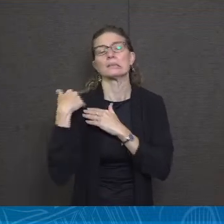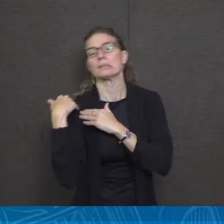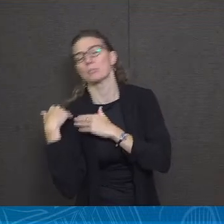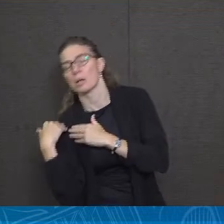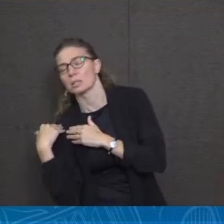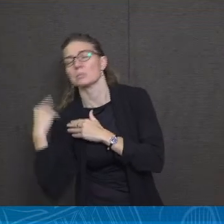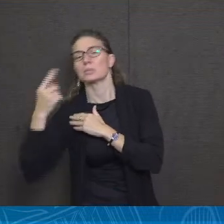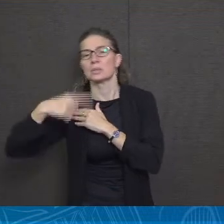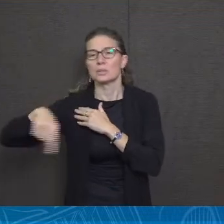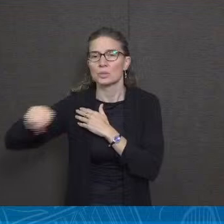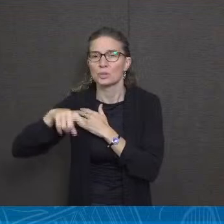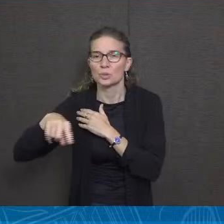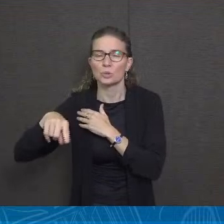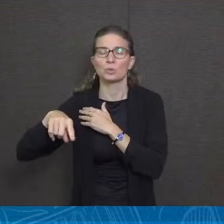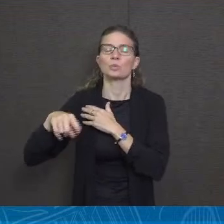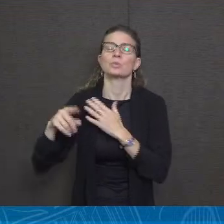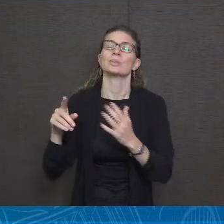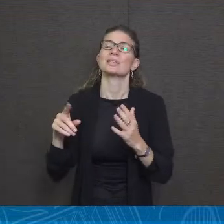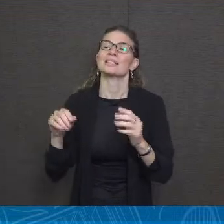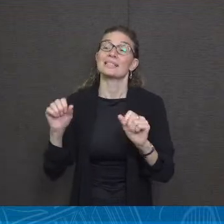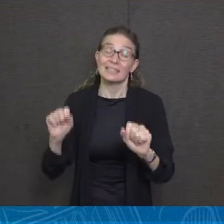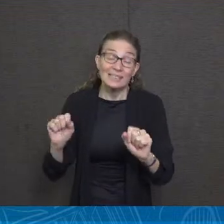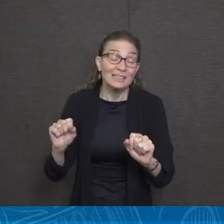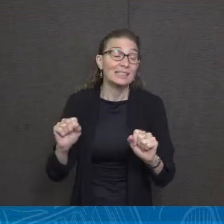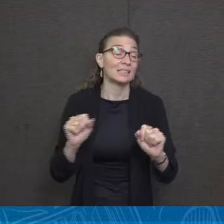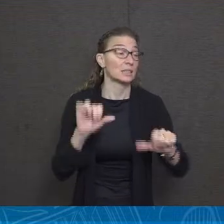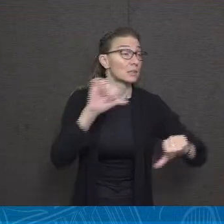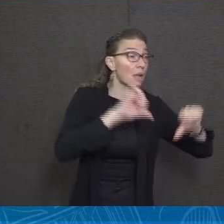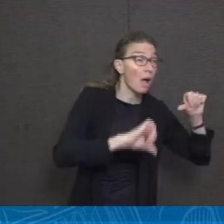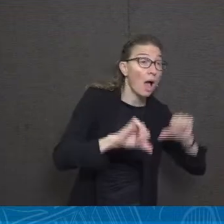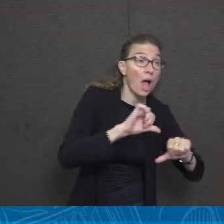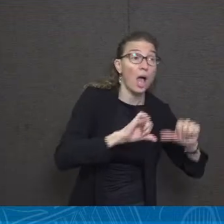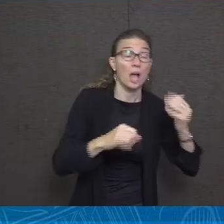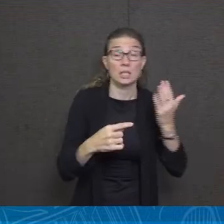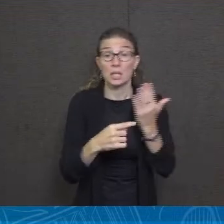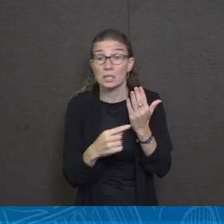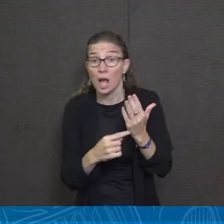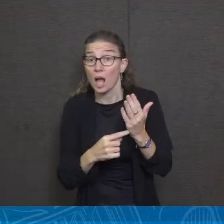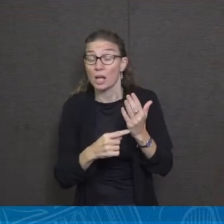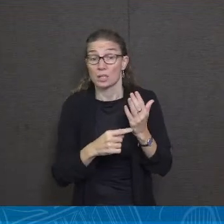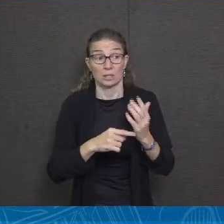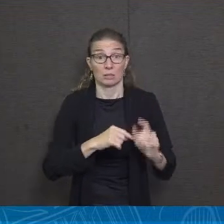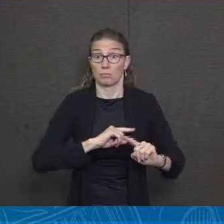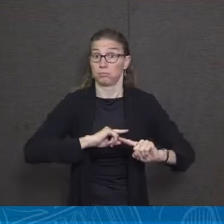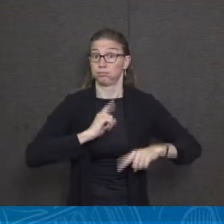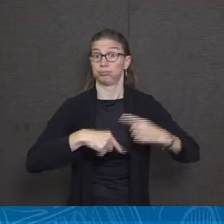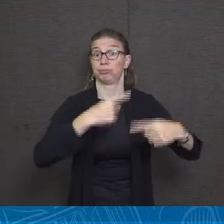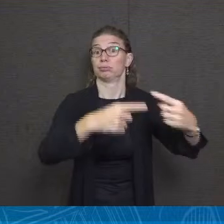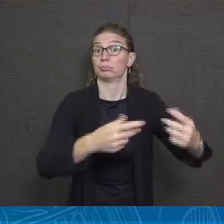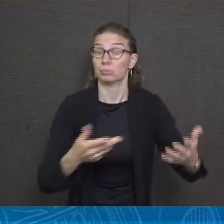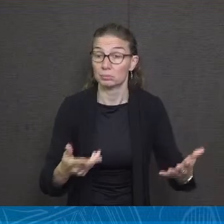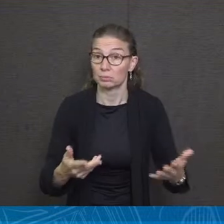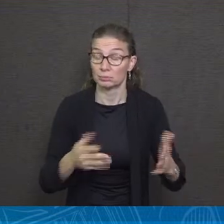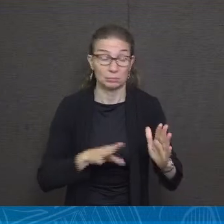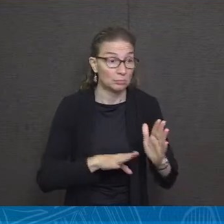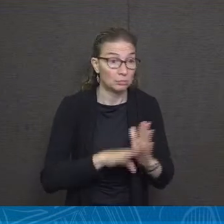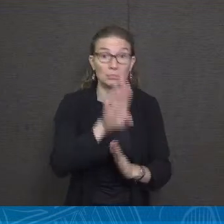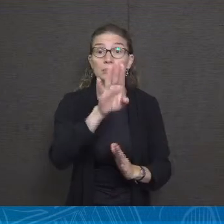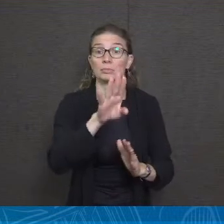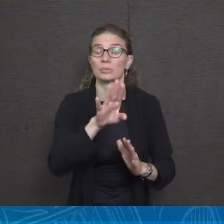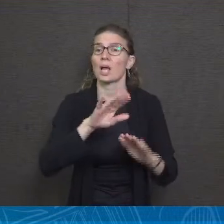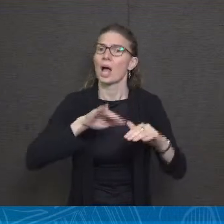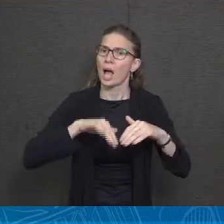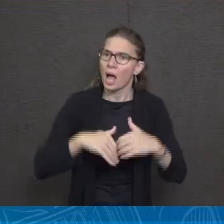Science, technology, and innovation are fast progressing. So how that can be embedded in processes to assess due